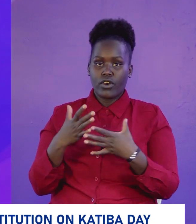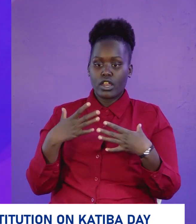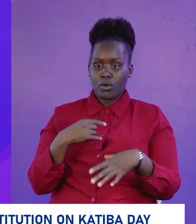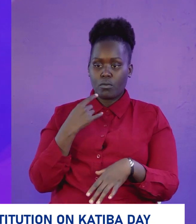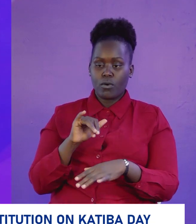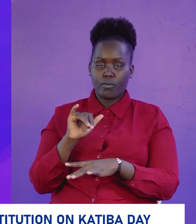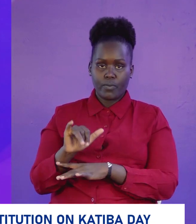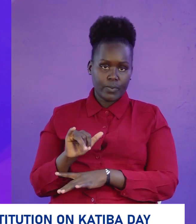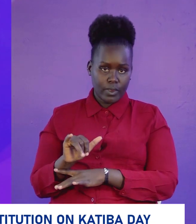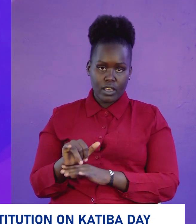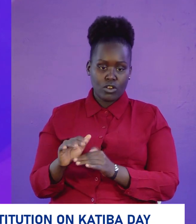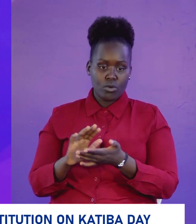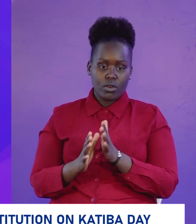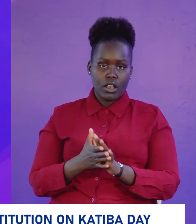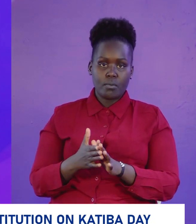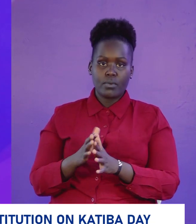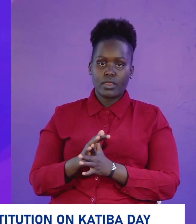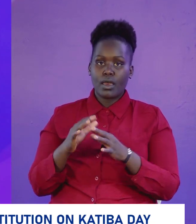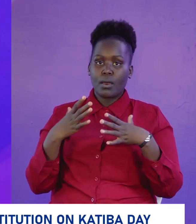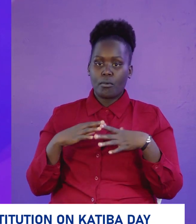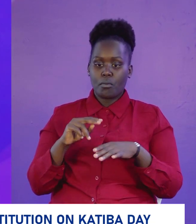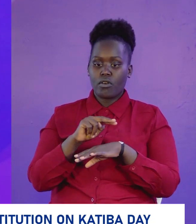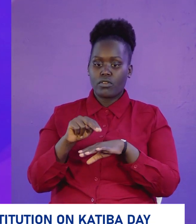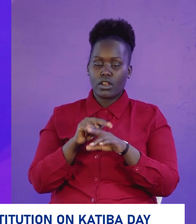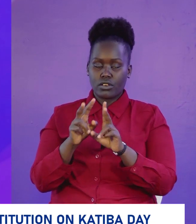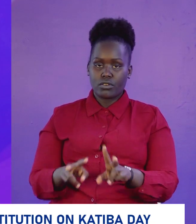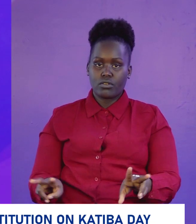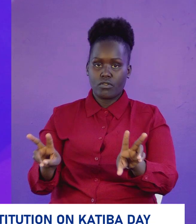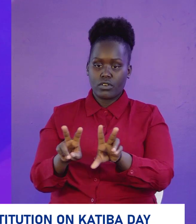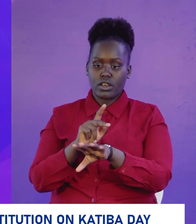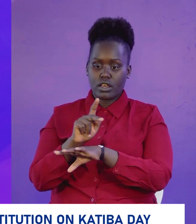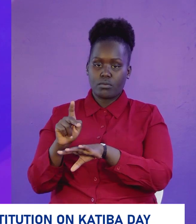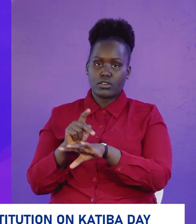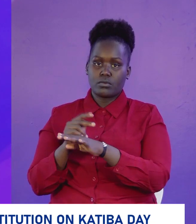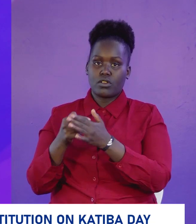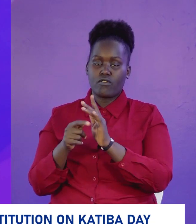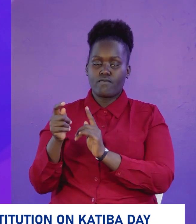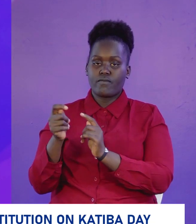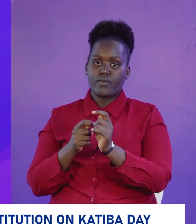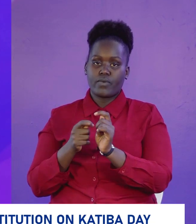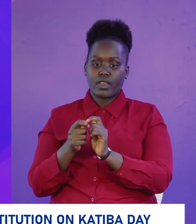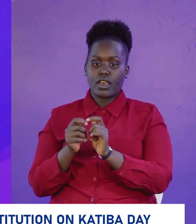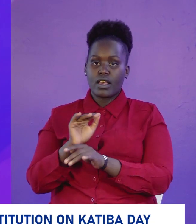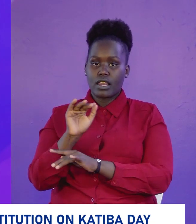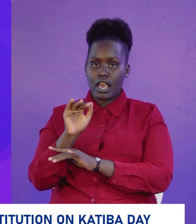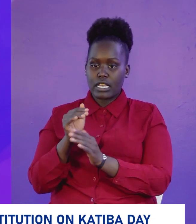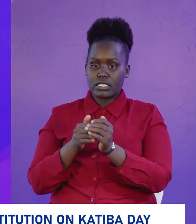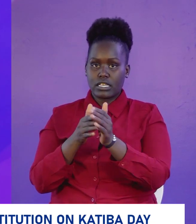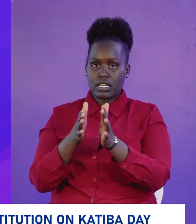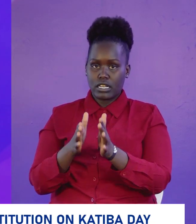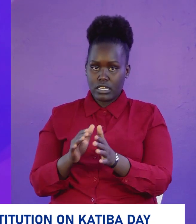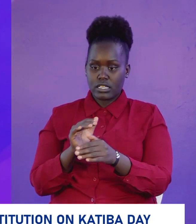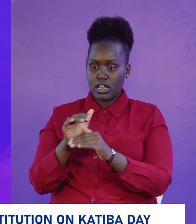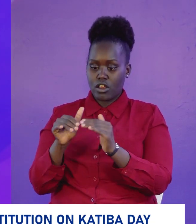the ultimate custodians of the national values and principles of governance. They urged leaders across